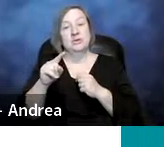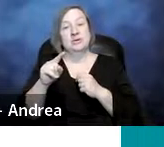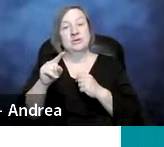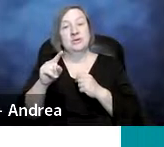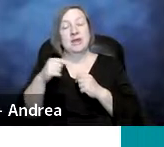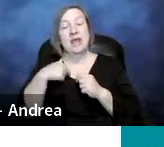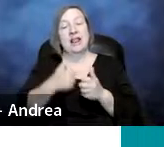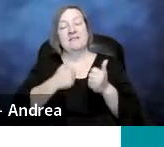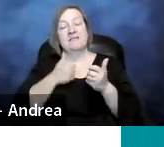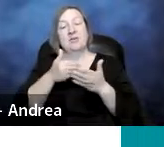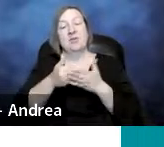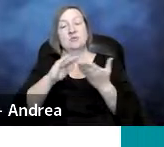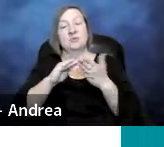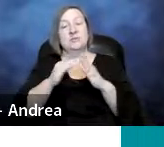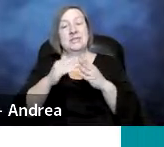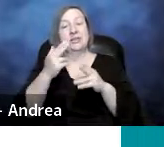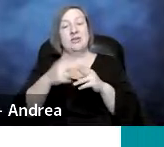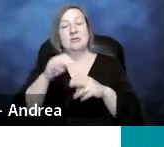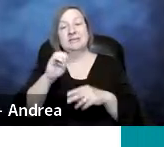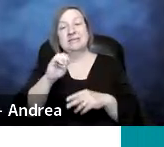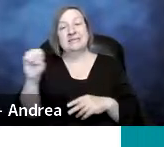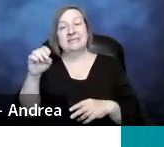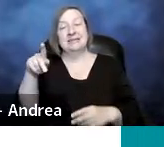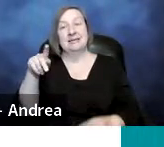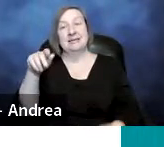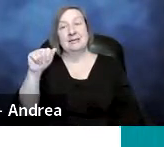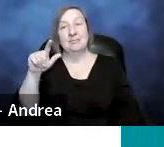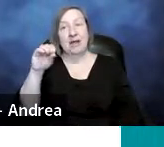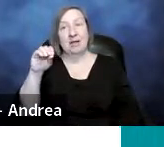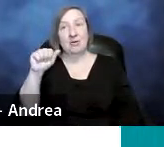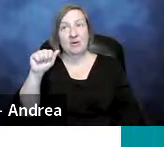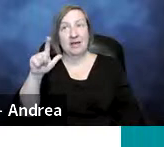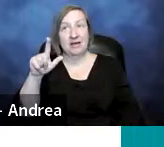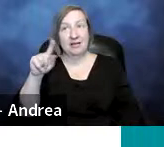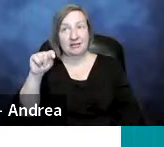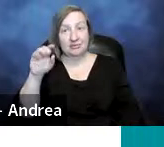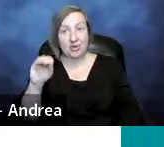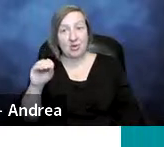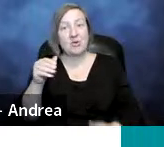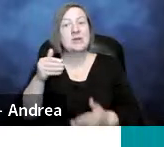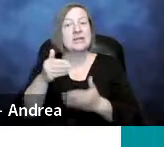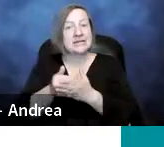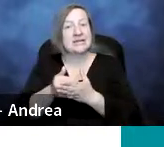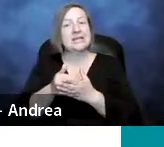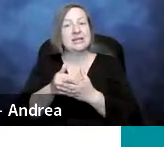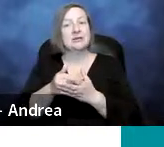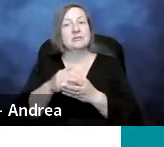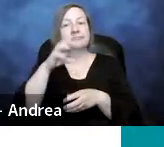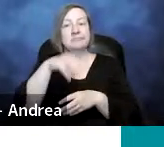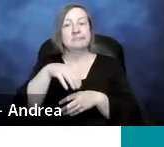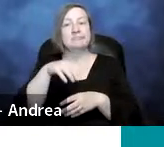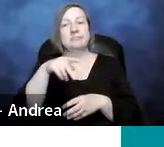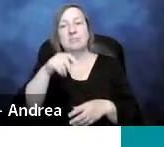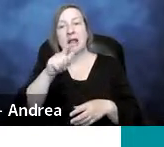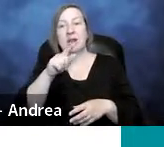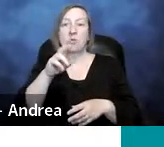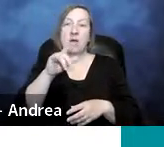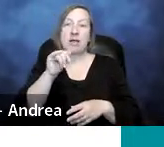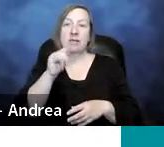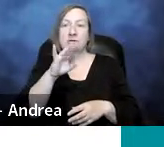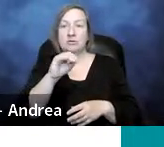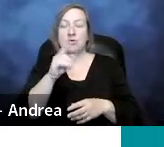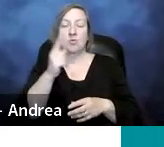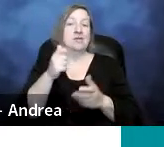a city by the name of East Palo Alto. It is adjacent to Palo Alto, one of the most affluent cities in actually all